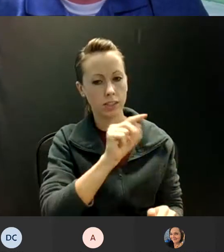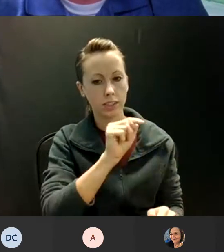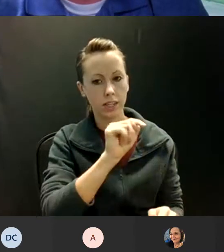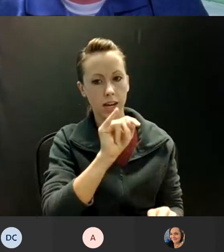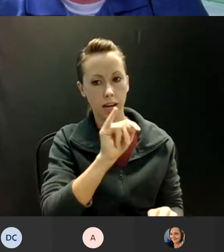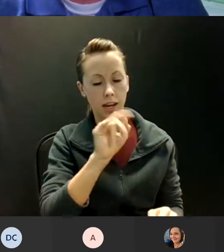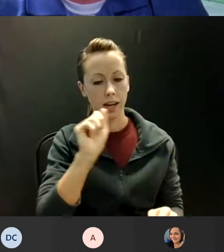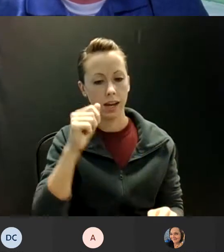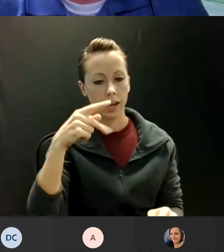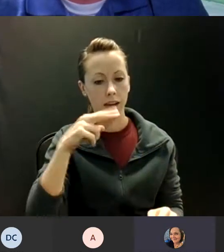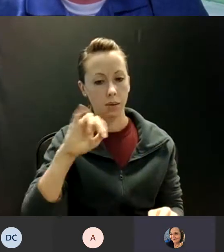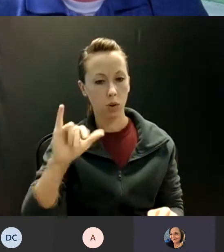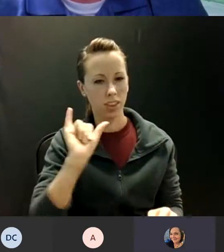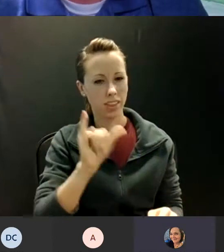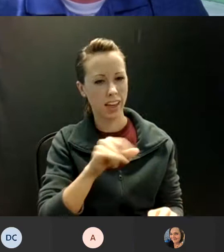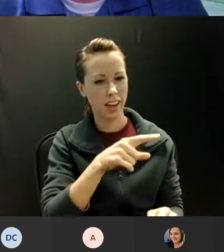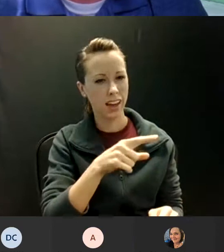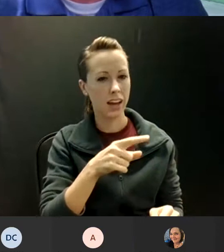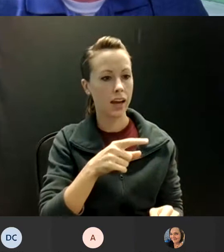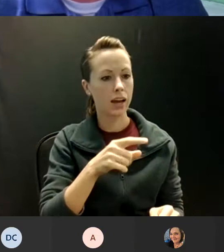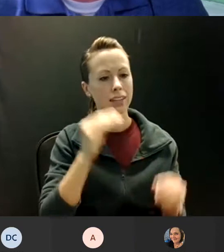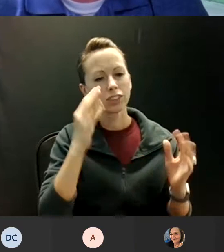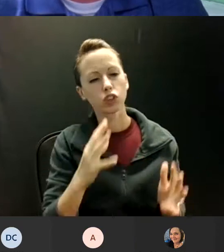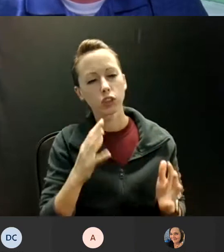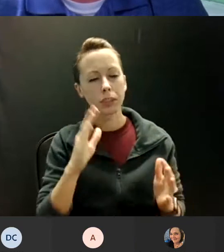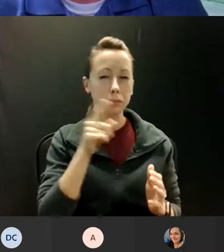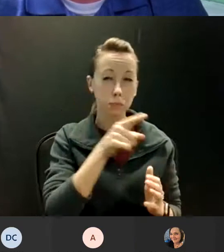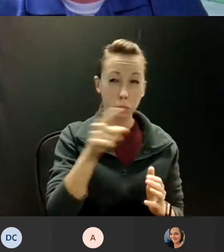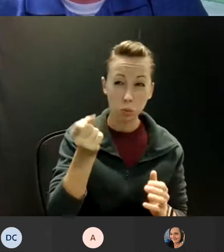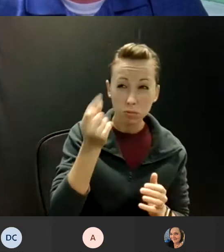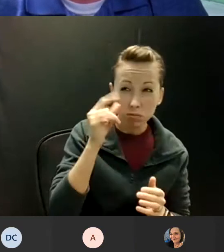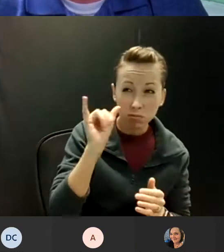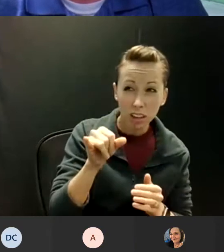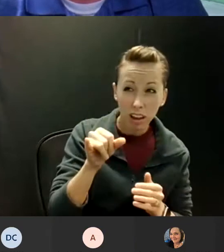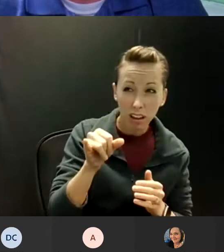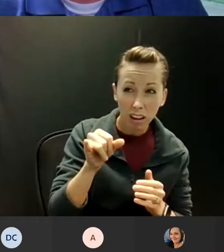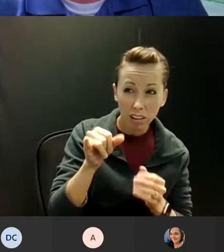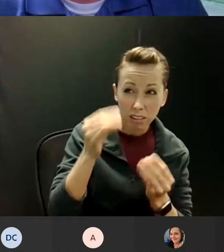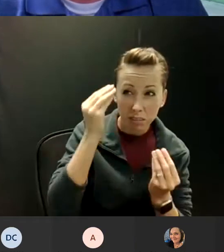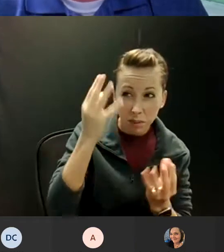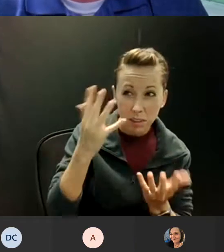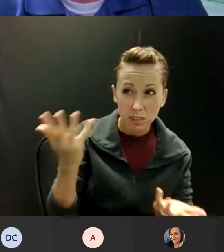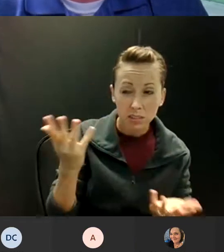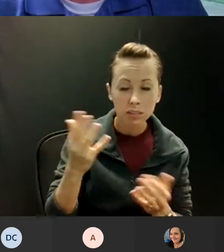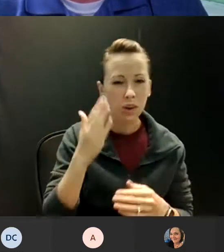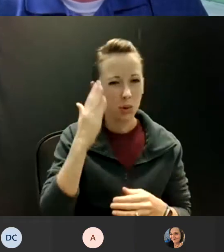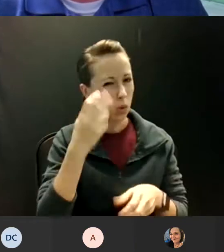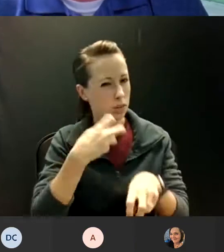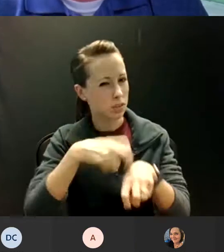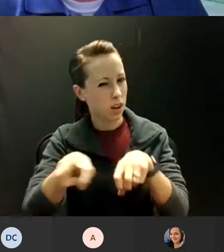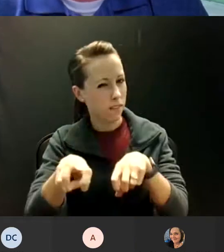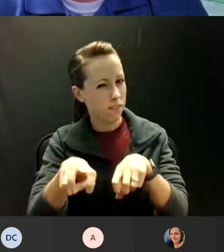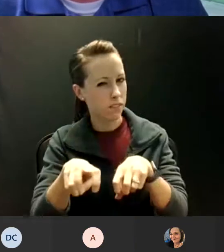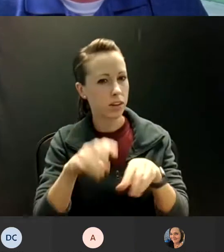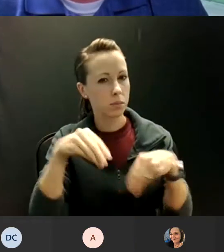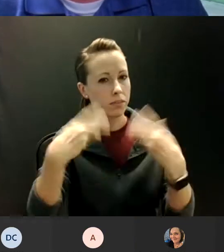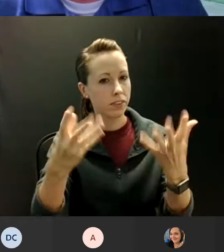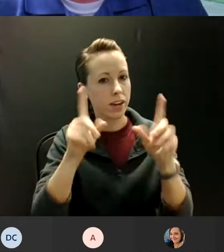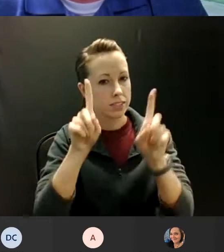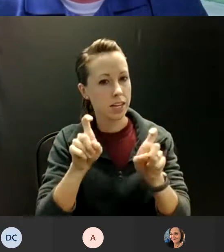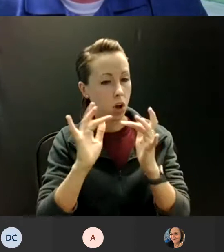that we were mastering the content. So, and I know it's a bit difficult to like administer tests online and stuff, but if we